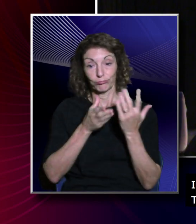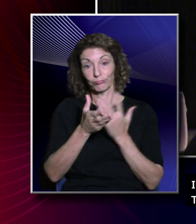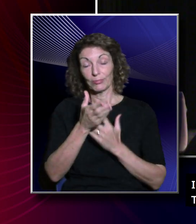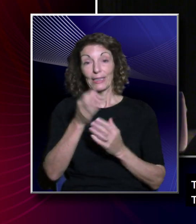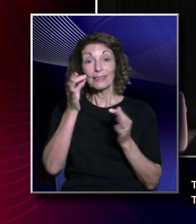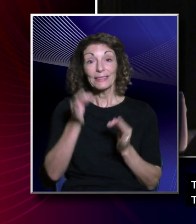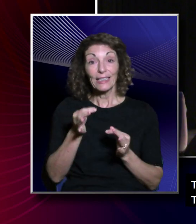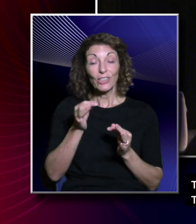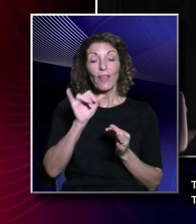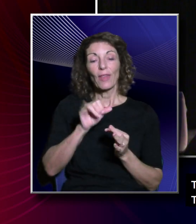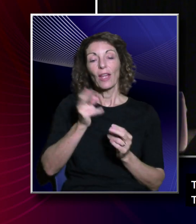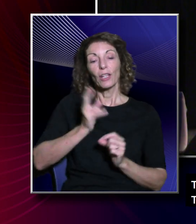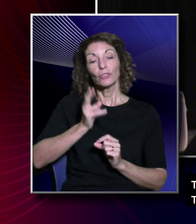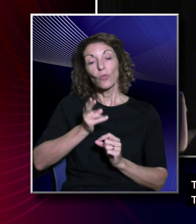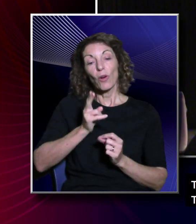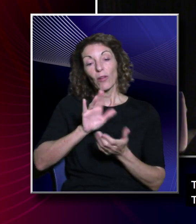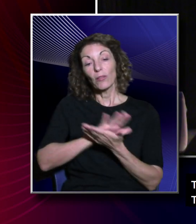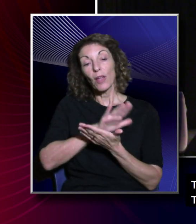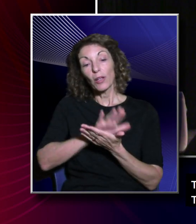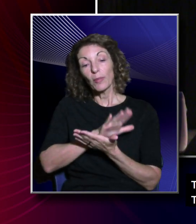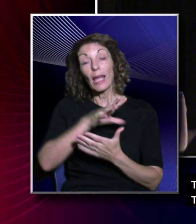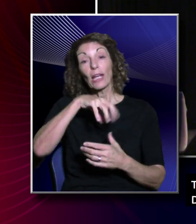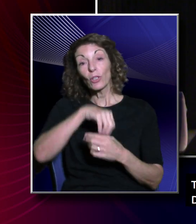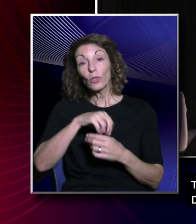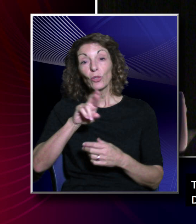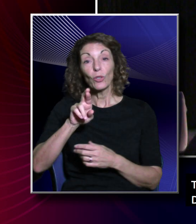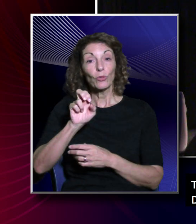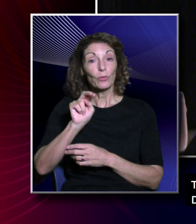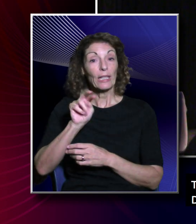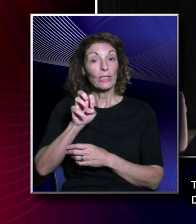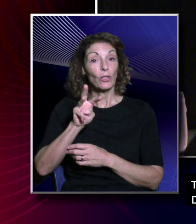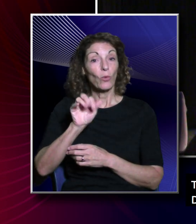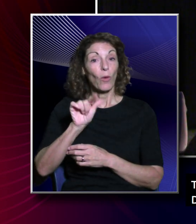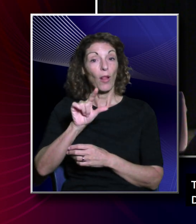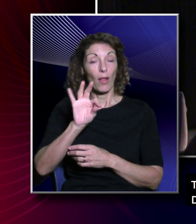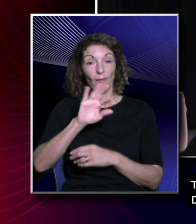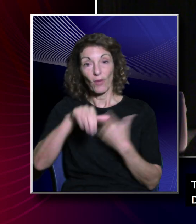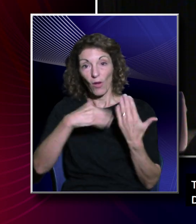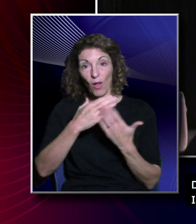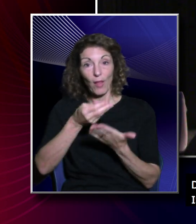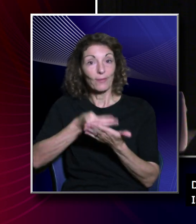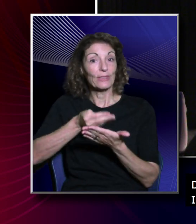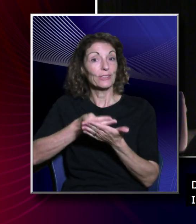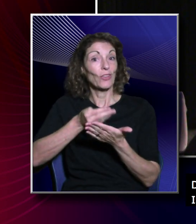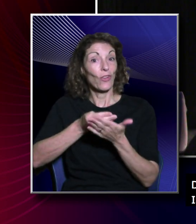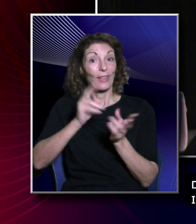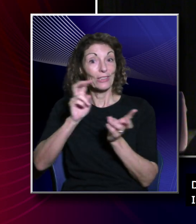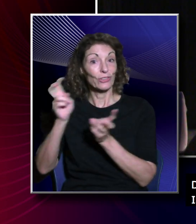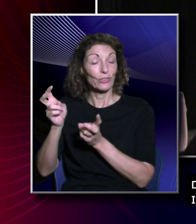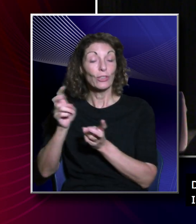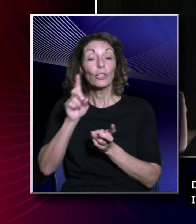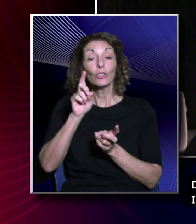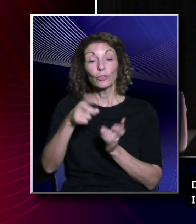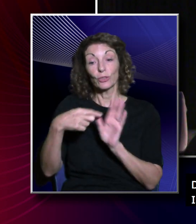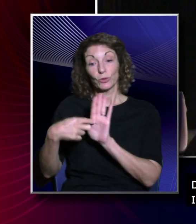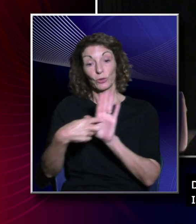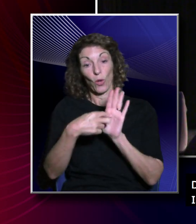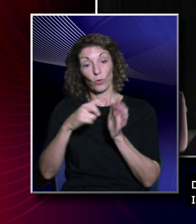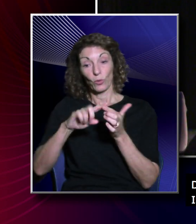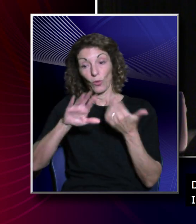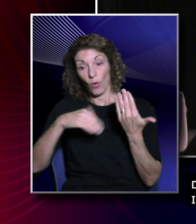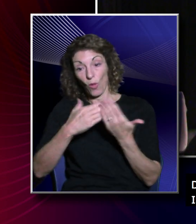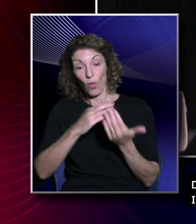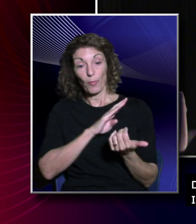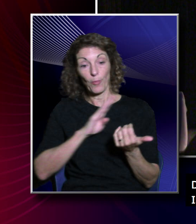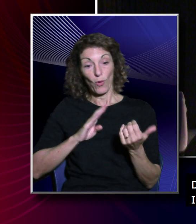documentation, including the renewal of fiscal matters, is either vetted to the entire board in the packet